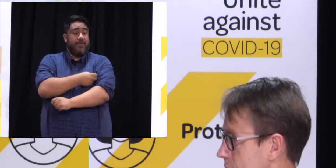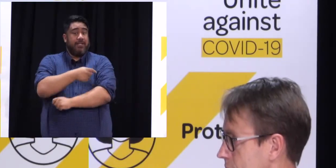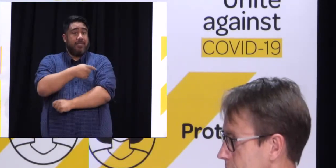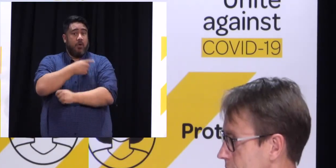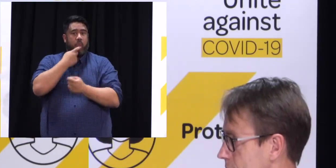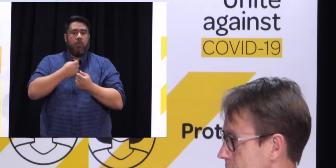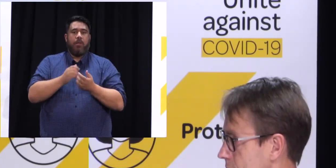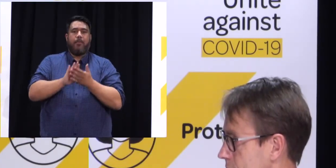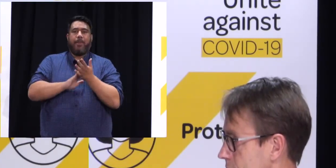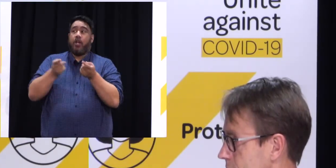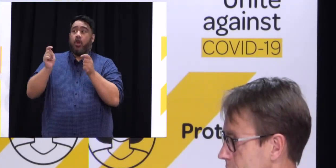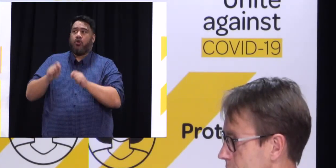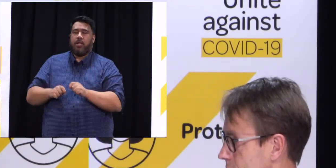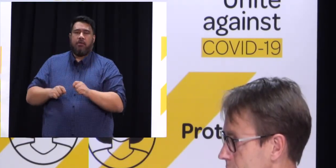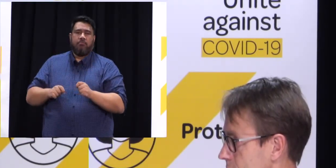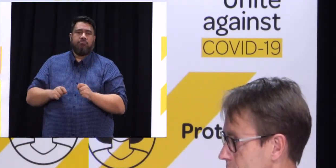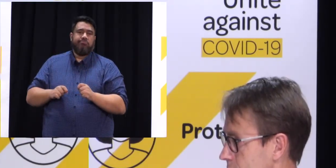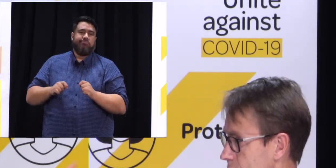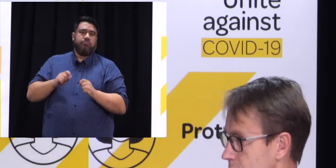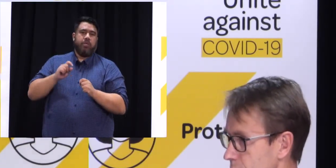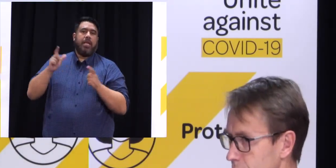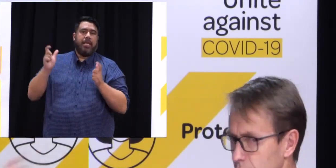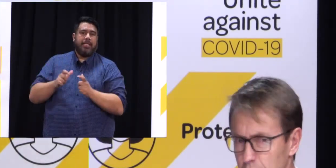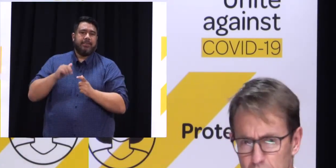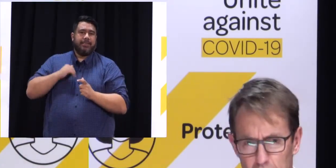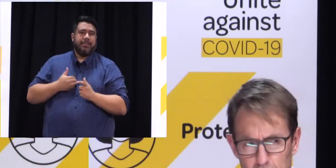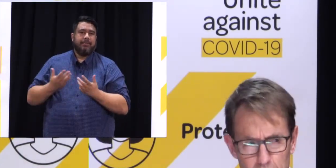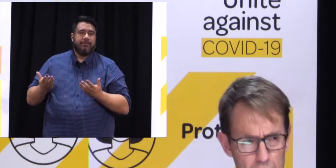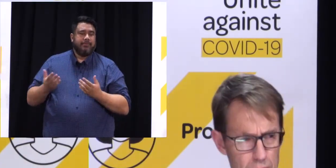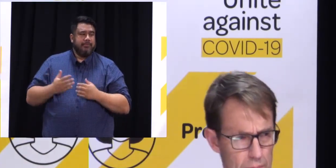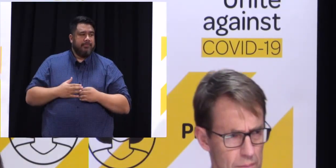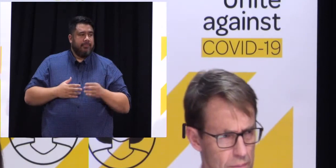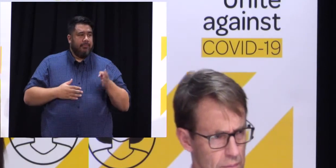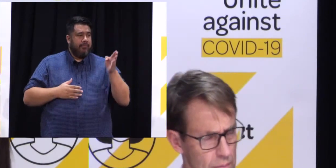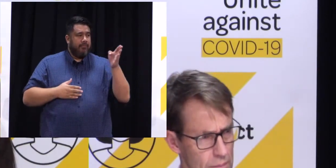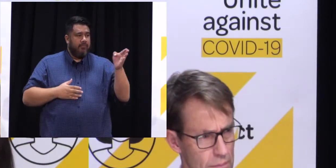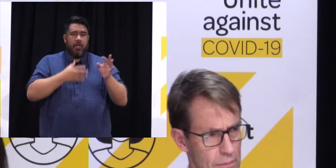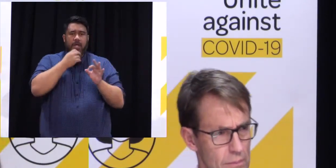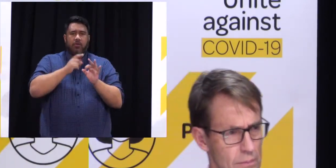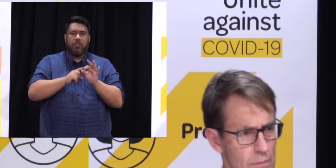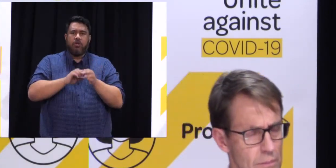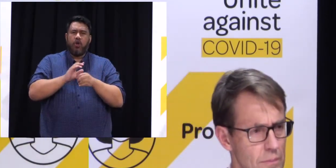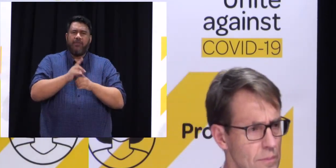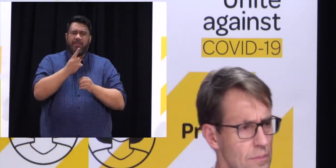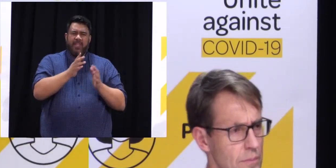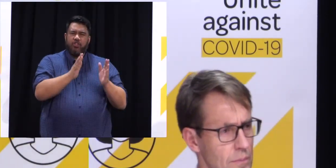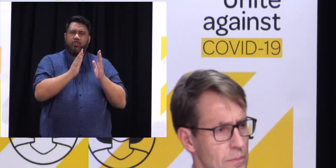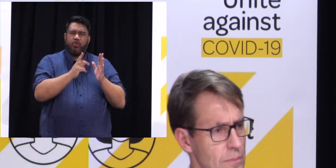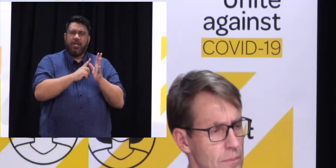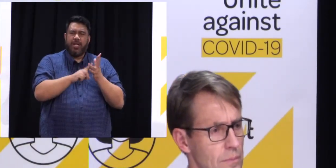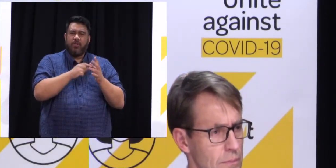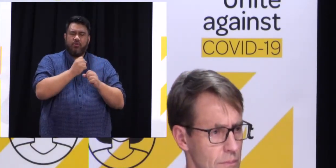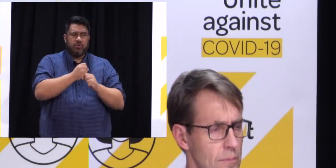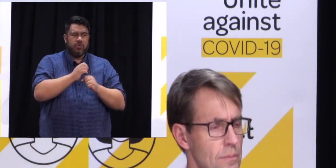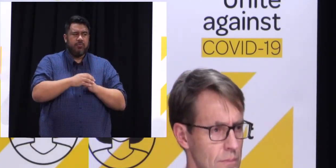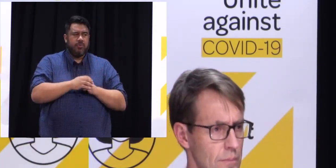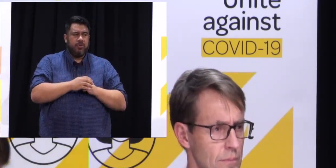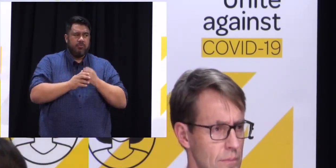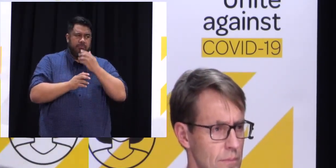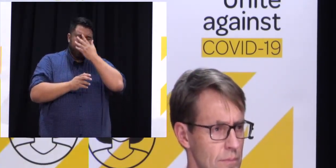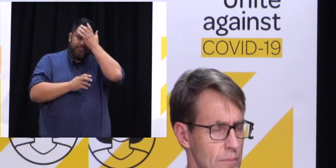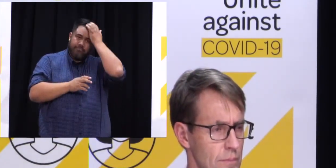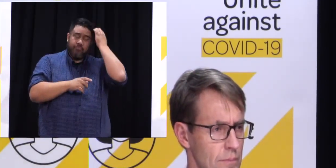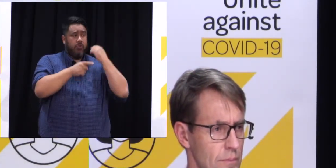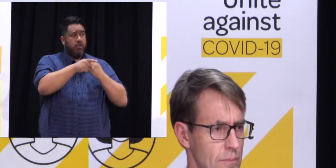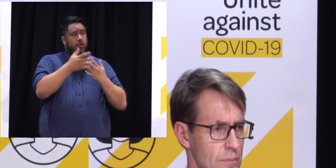need for this, which is so important for everyone. Yes? Dr. Bloomfield, just on the church, has there been difficulty reaching out to Pacific church leaders and